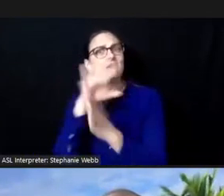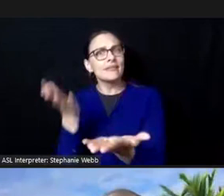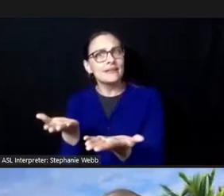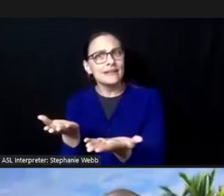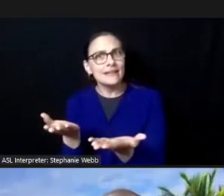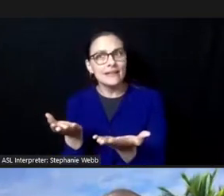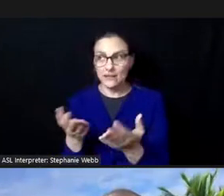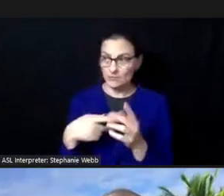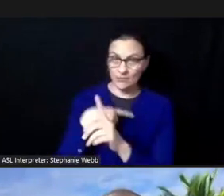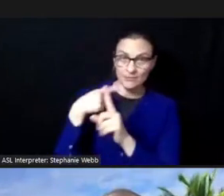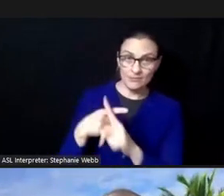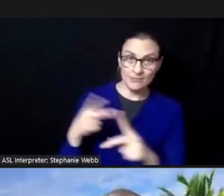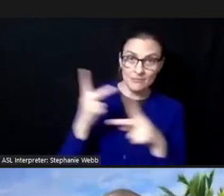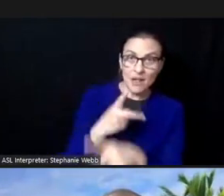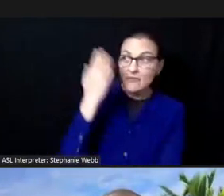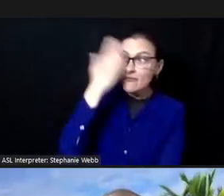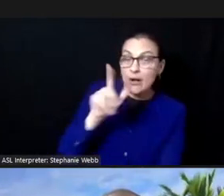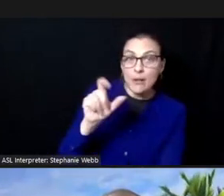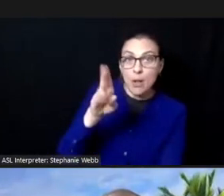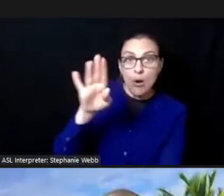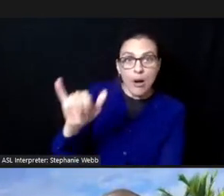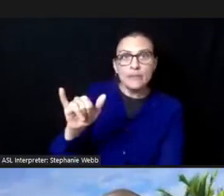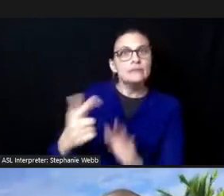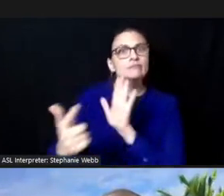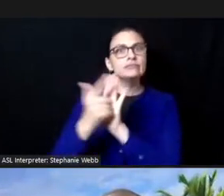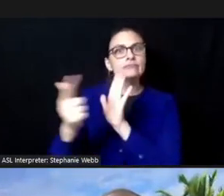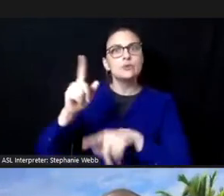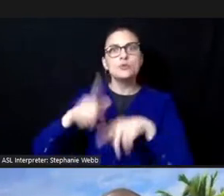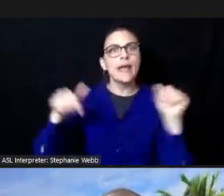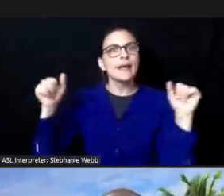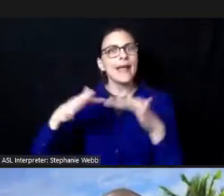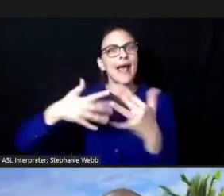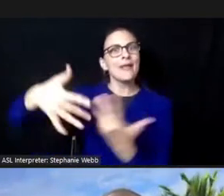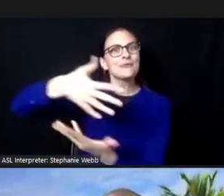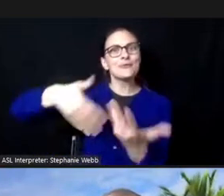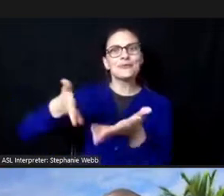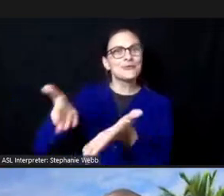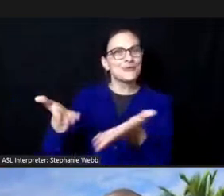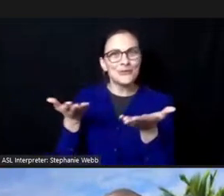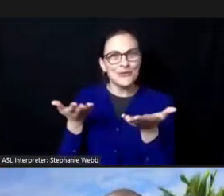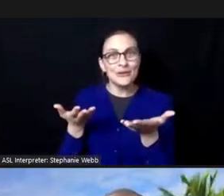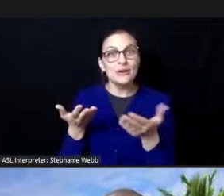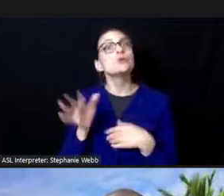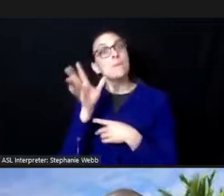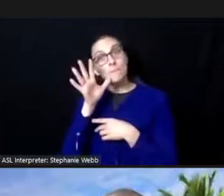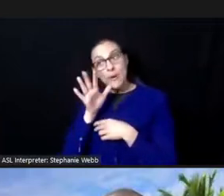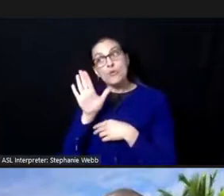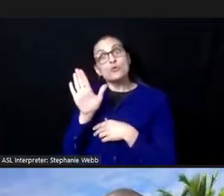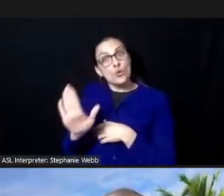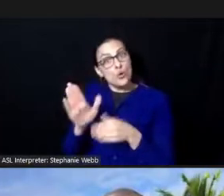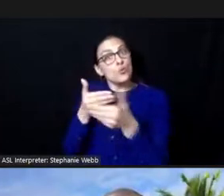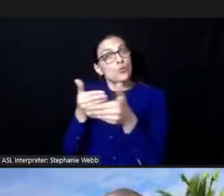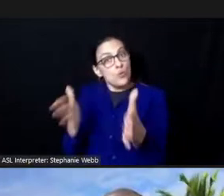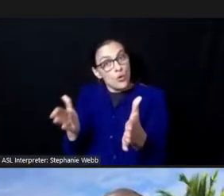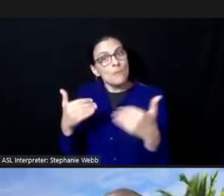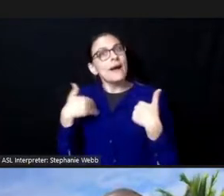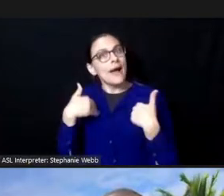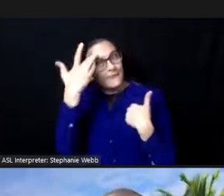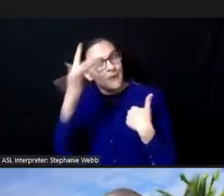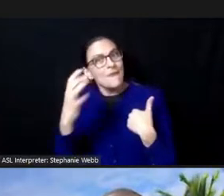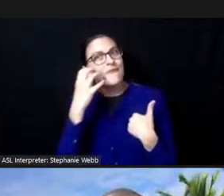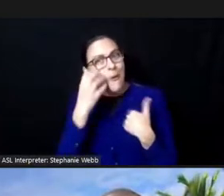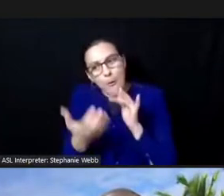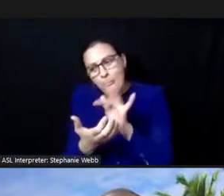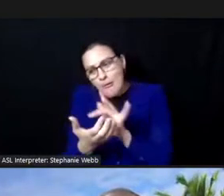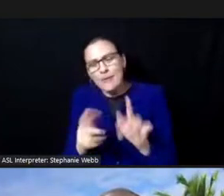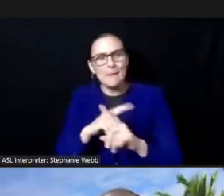She had her smartphone in her room, but she didn't really know how to use the camera on that yet. We had her birthday party planned and